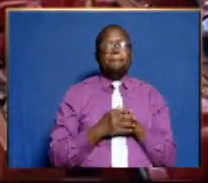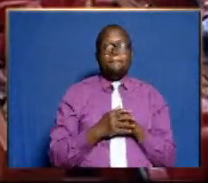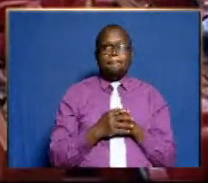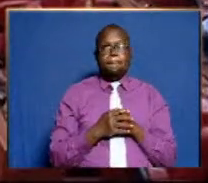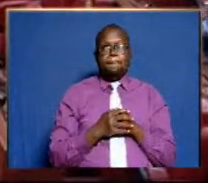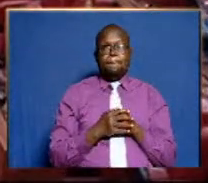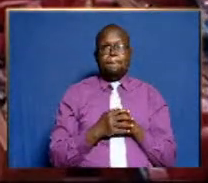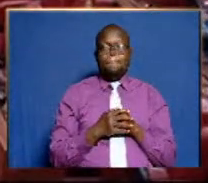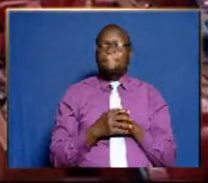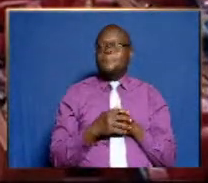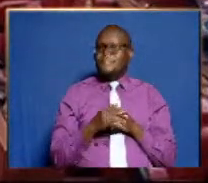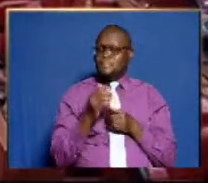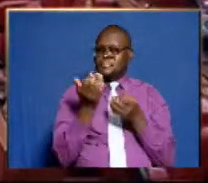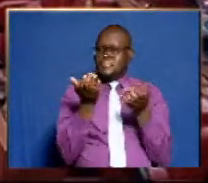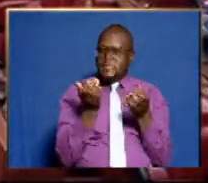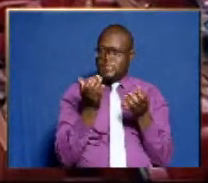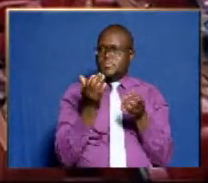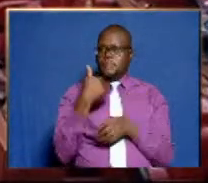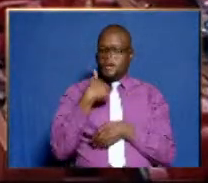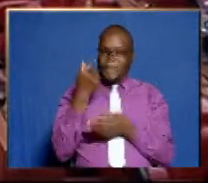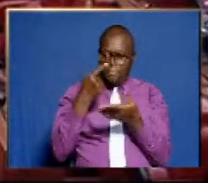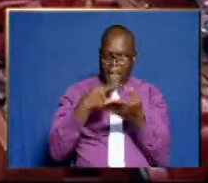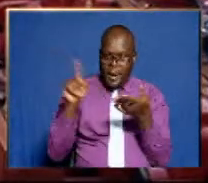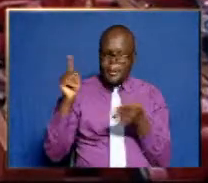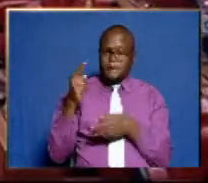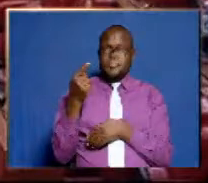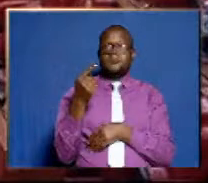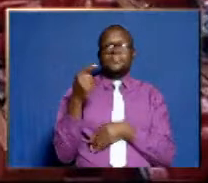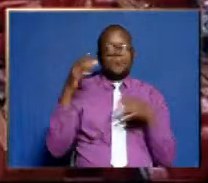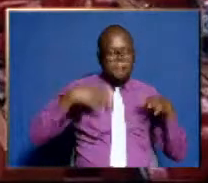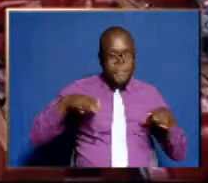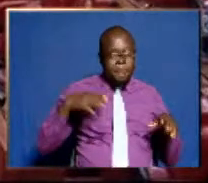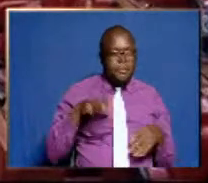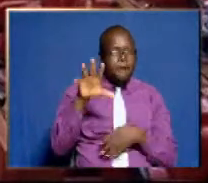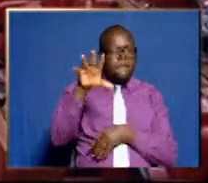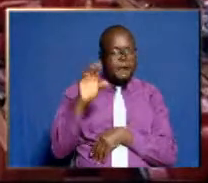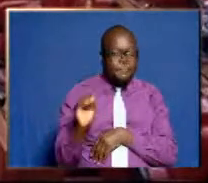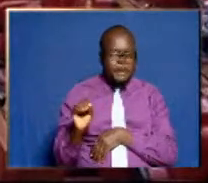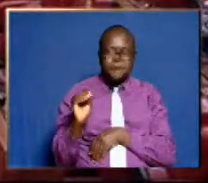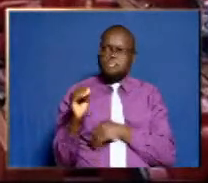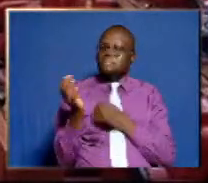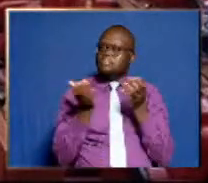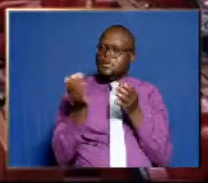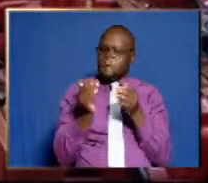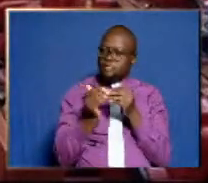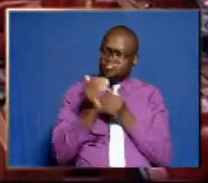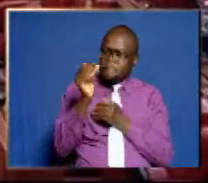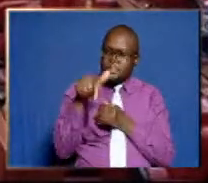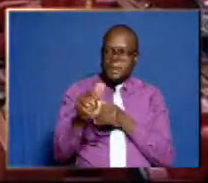that is much, much needed in order for business to commence this morning.